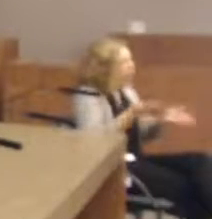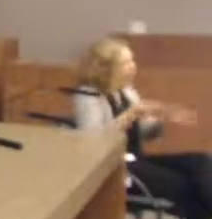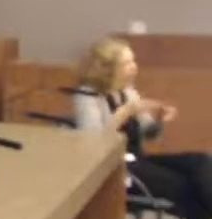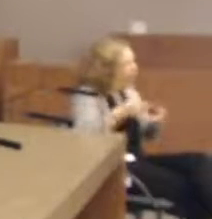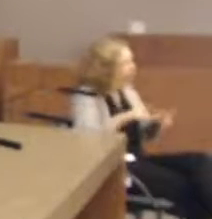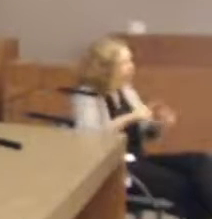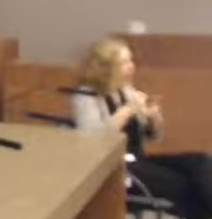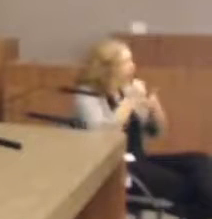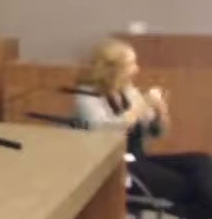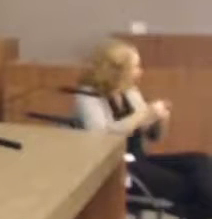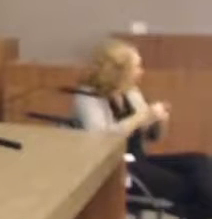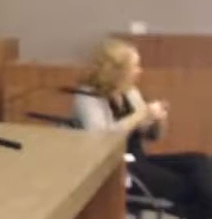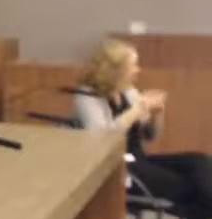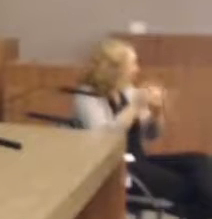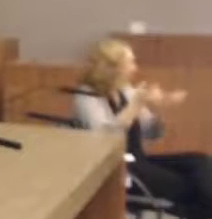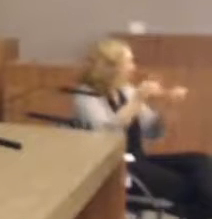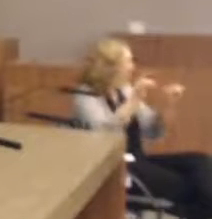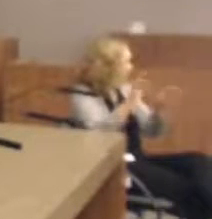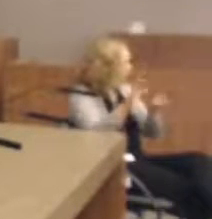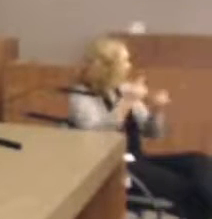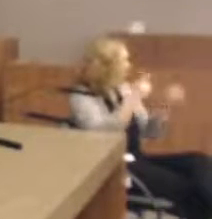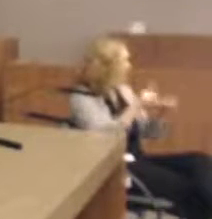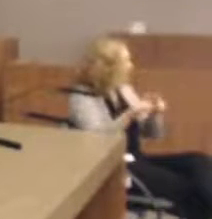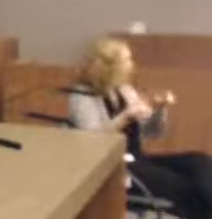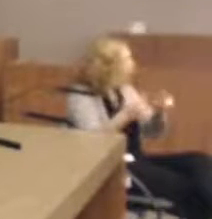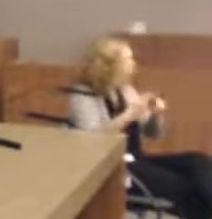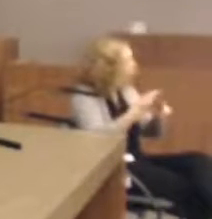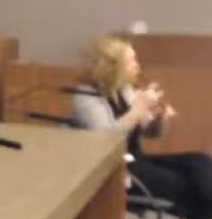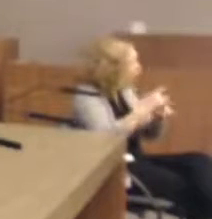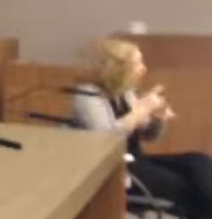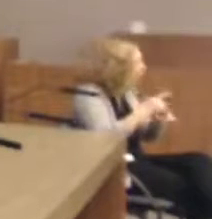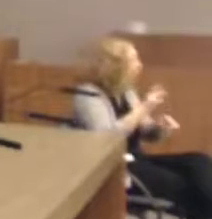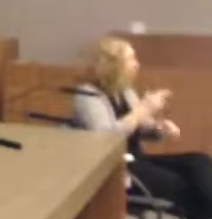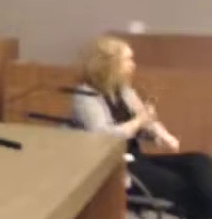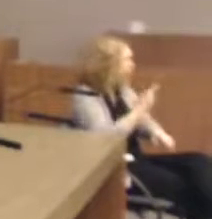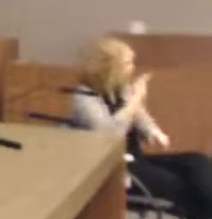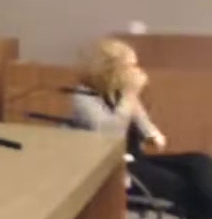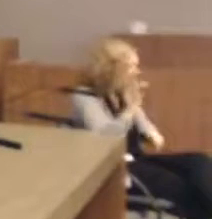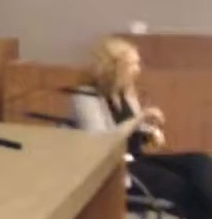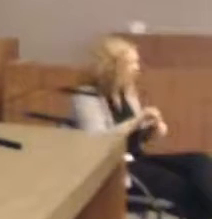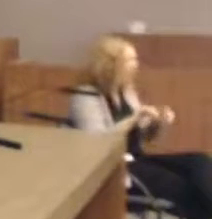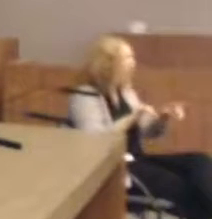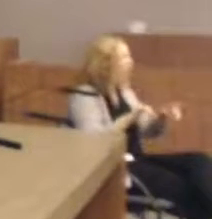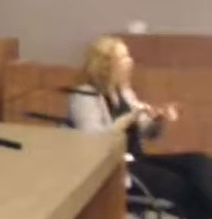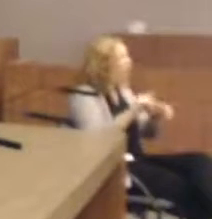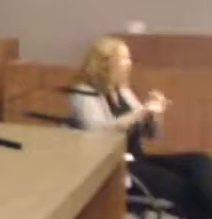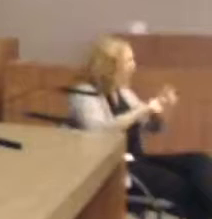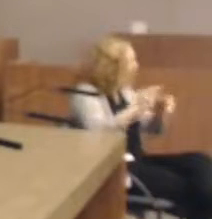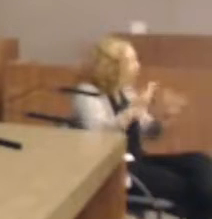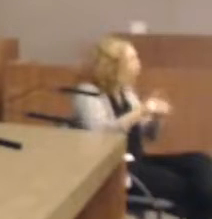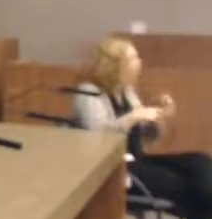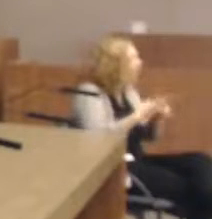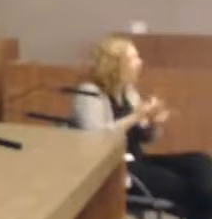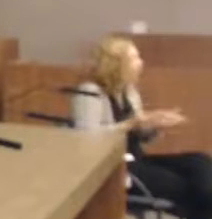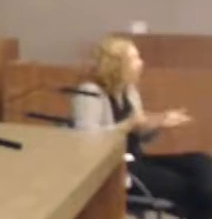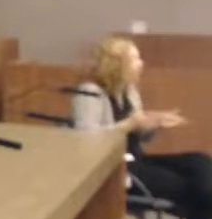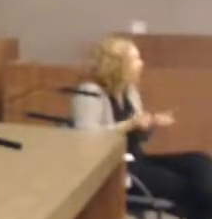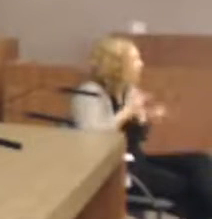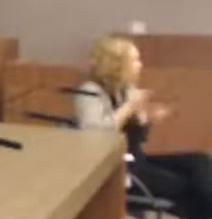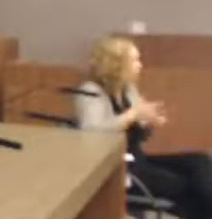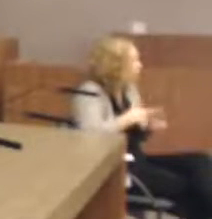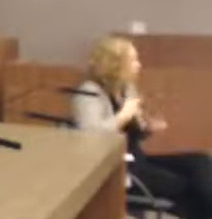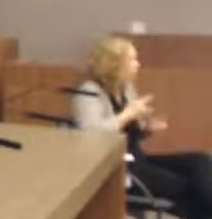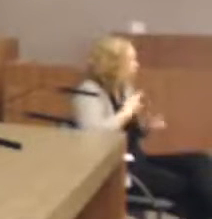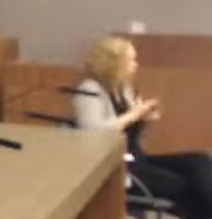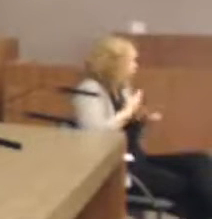that's kind of the work, right? We're not saying, oh, well, you use substances because of this. We're saying, what are the kinds of things that make you feel bad, that cause you to use substances, and where